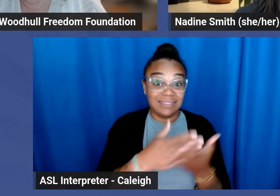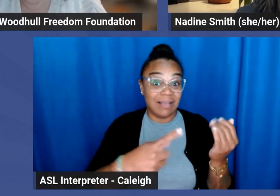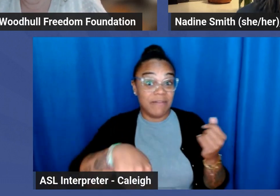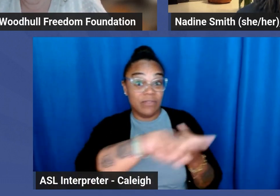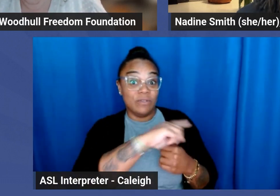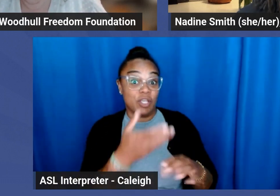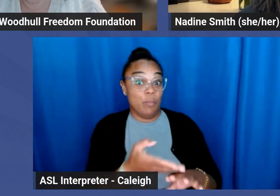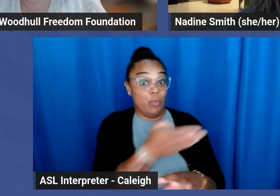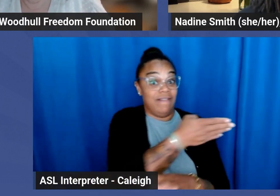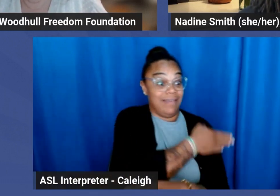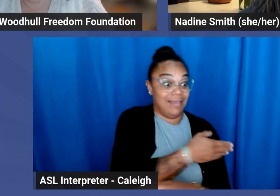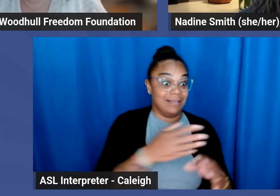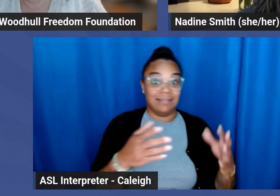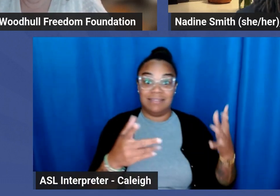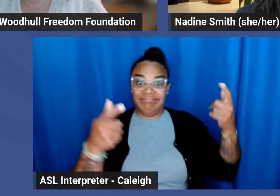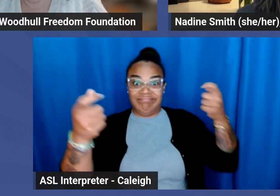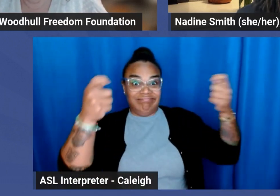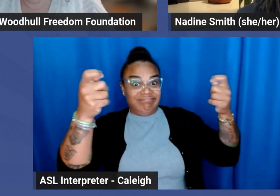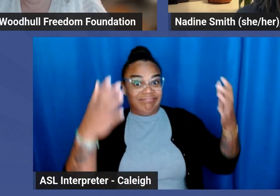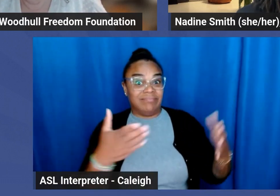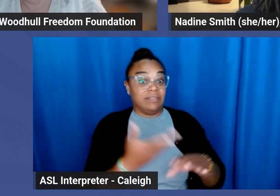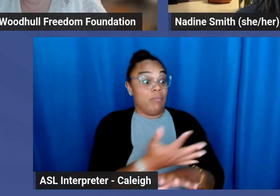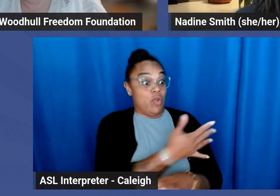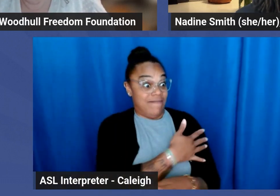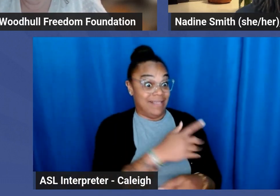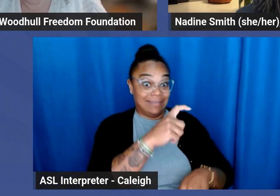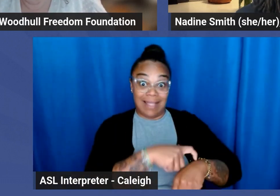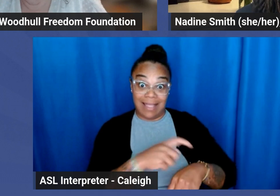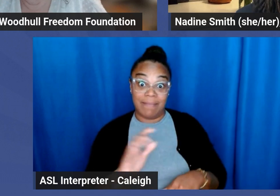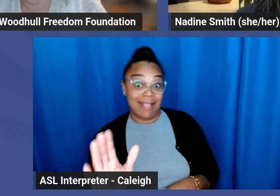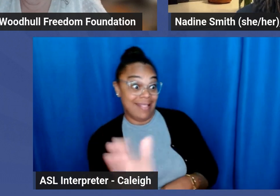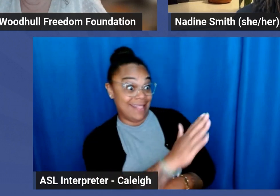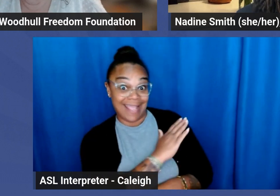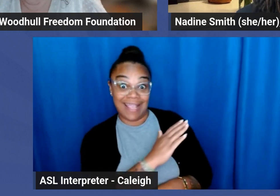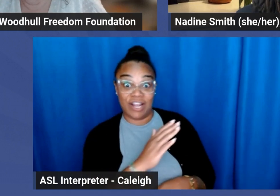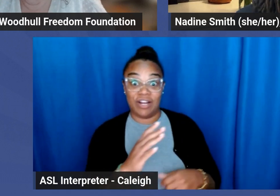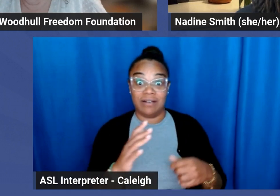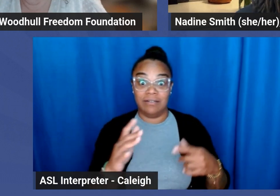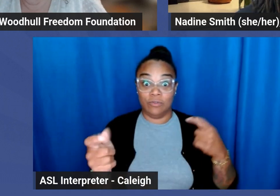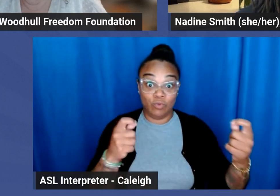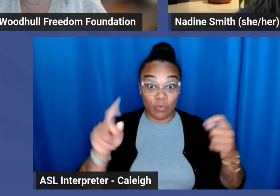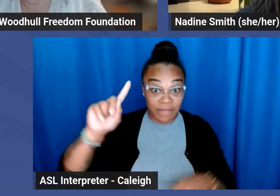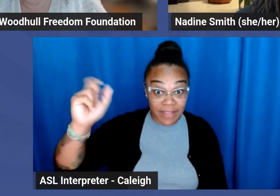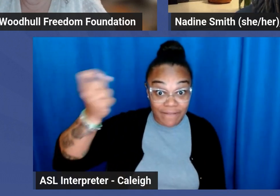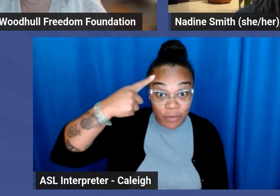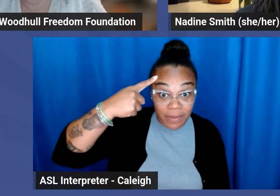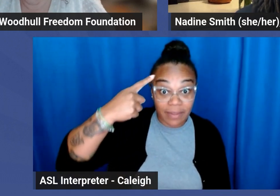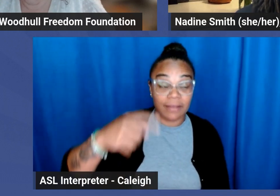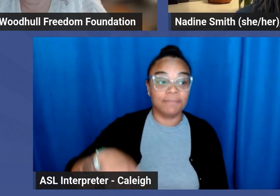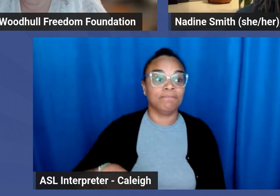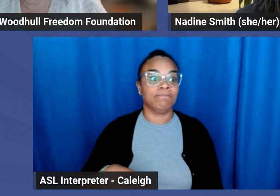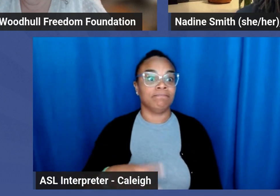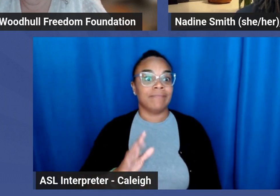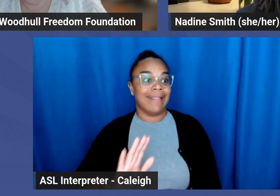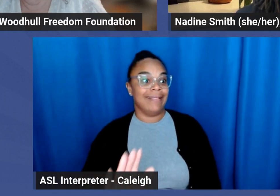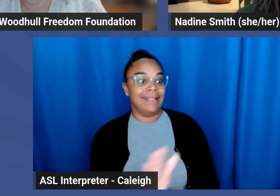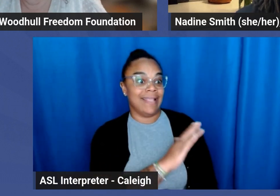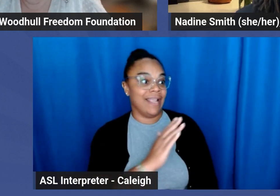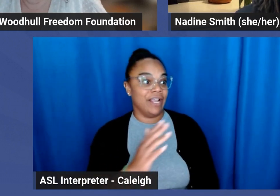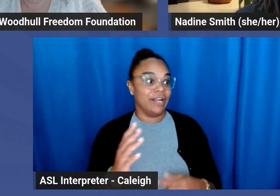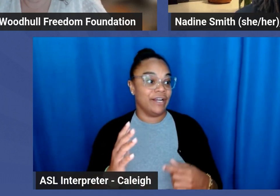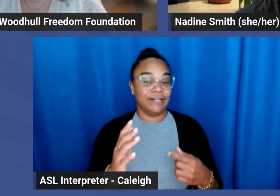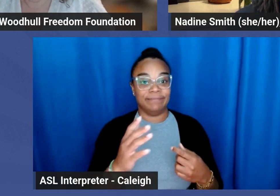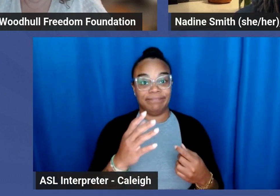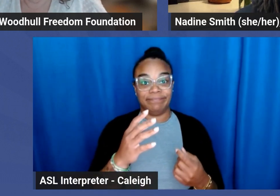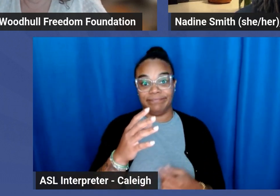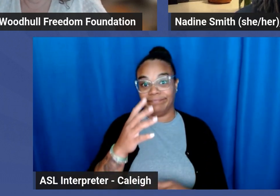previous golden age and their absolute grip on government, their absolute neglect